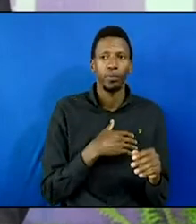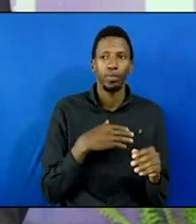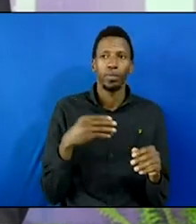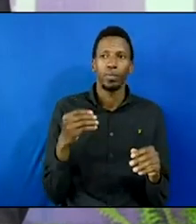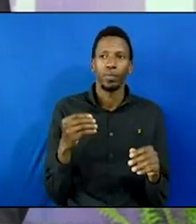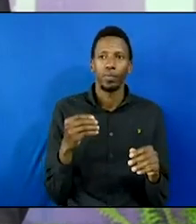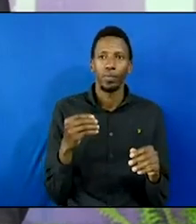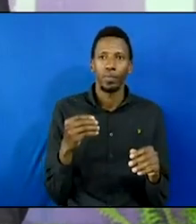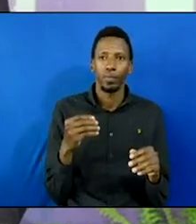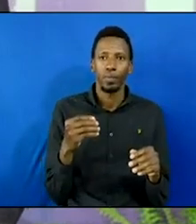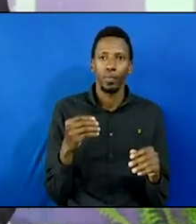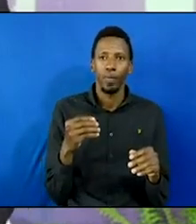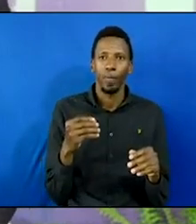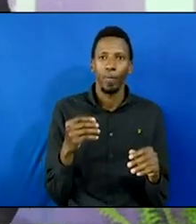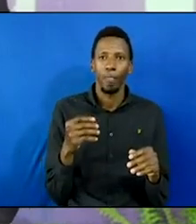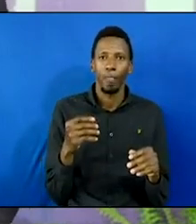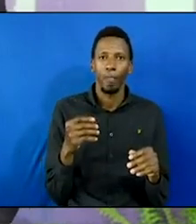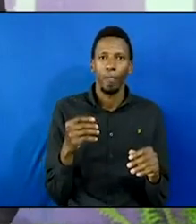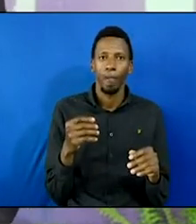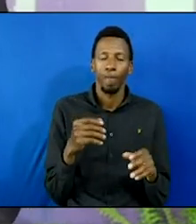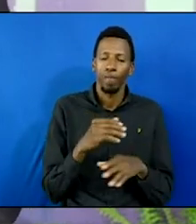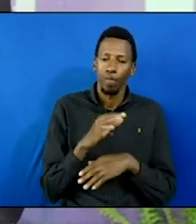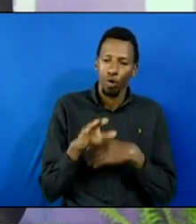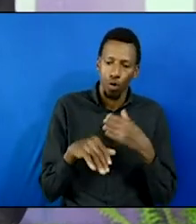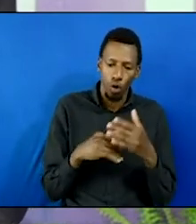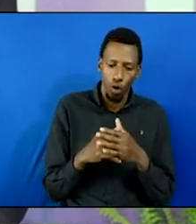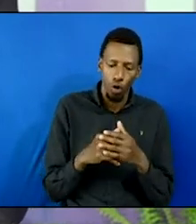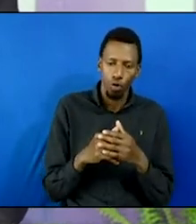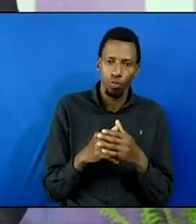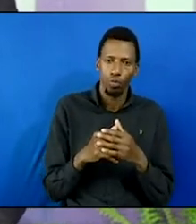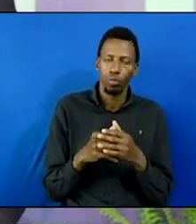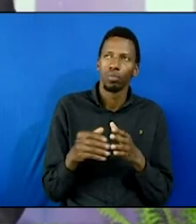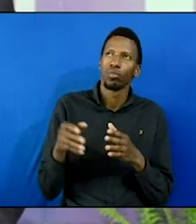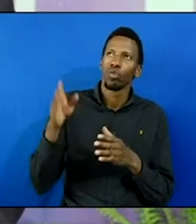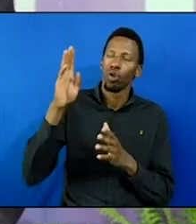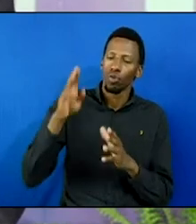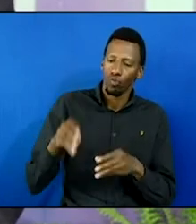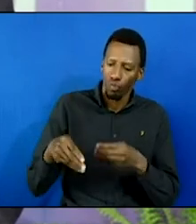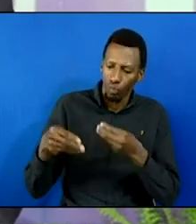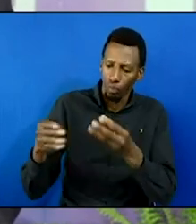and that all had been given to him,